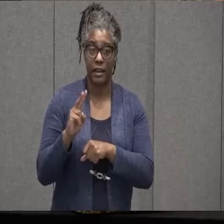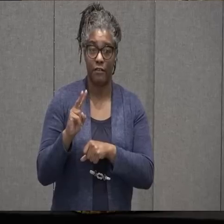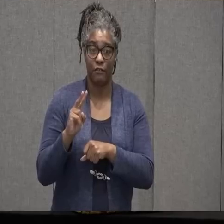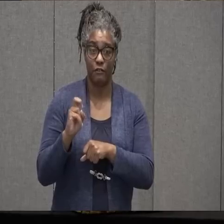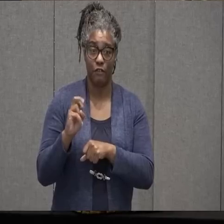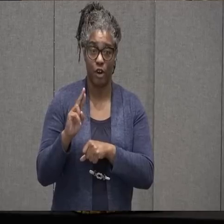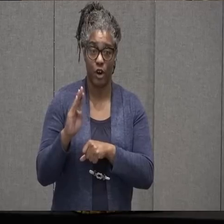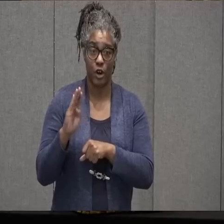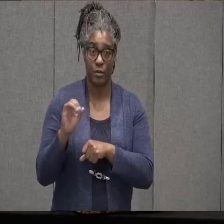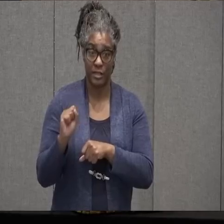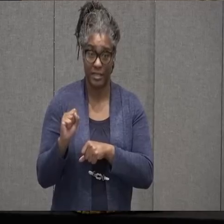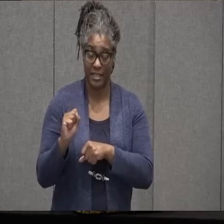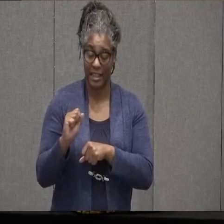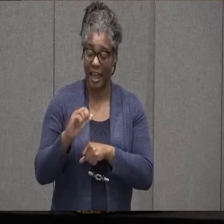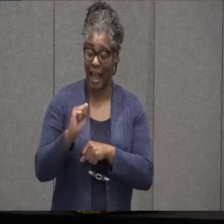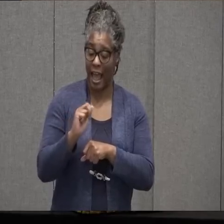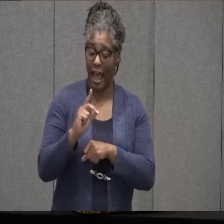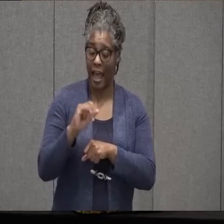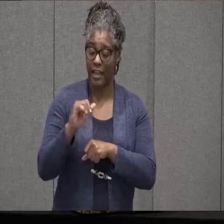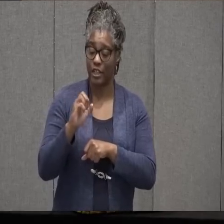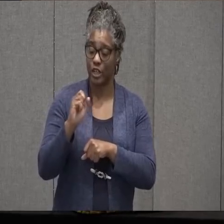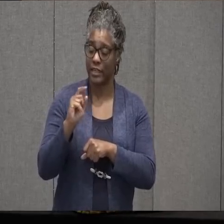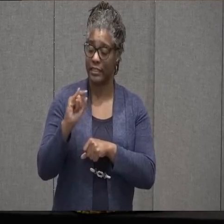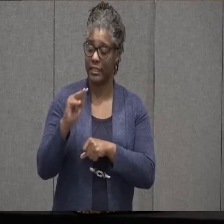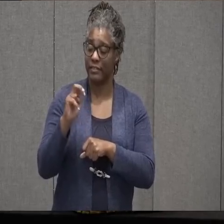describe the nouns, to make them